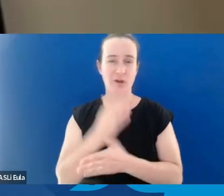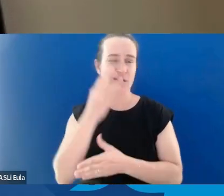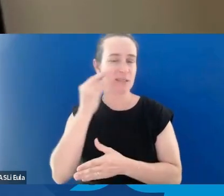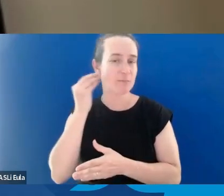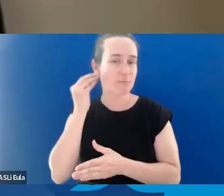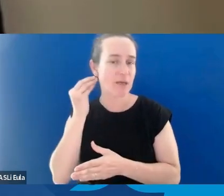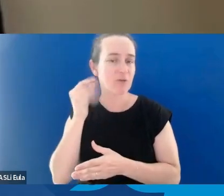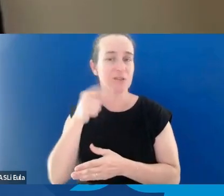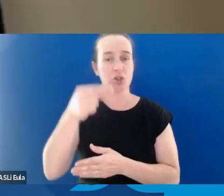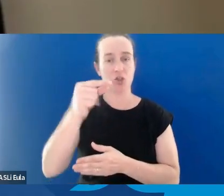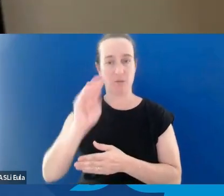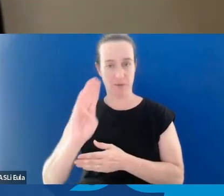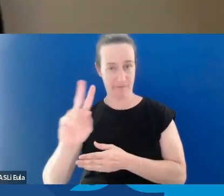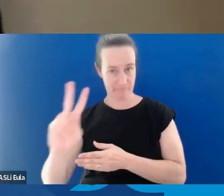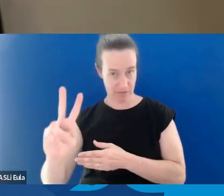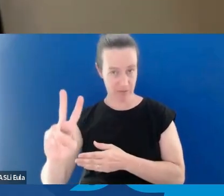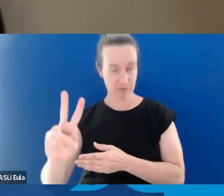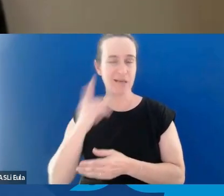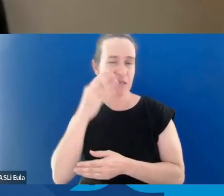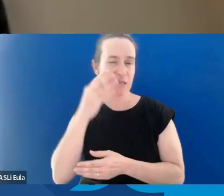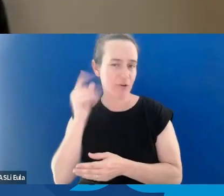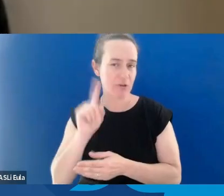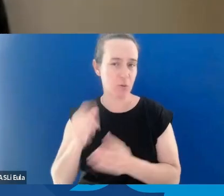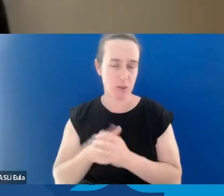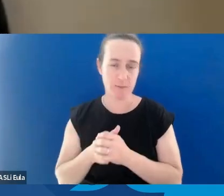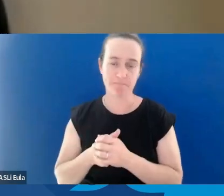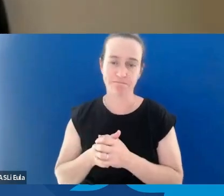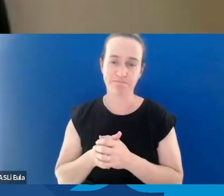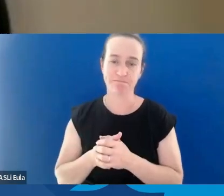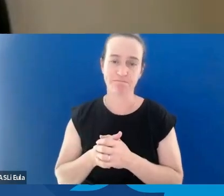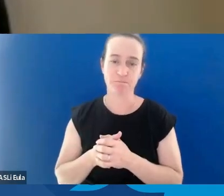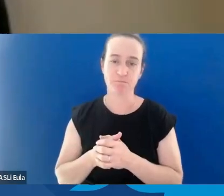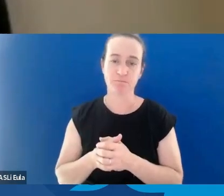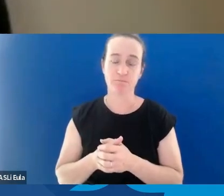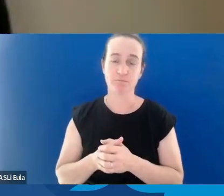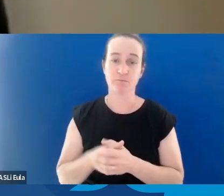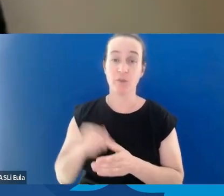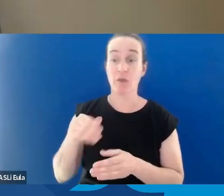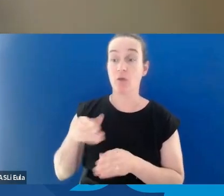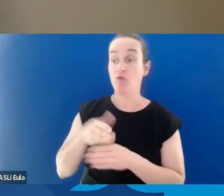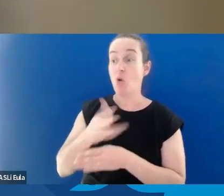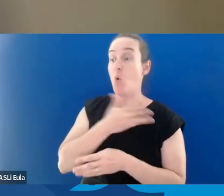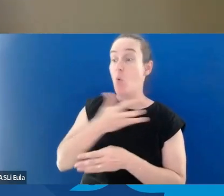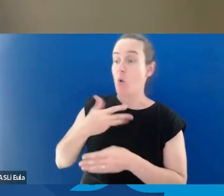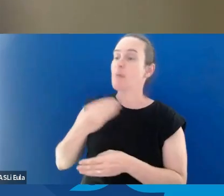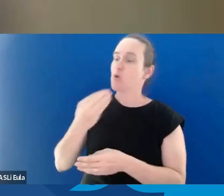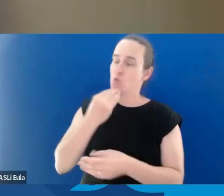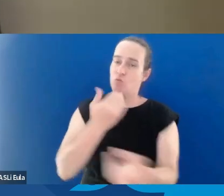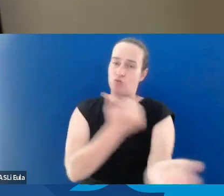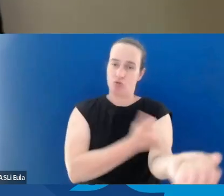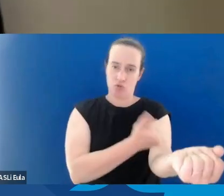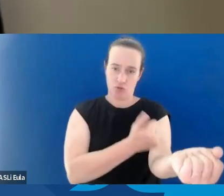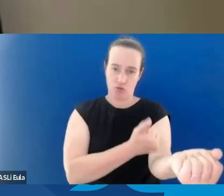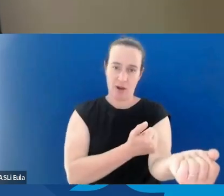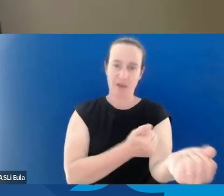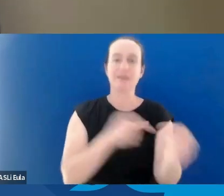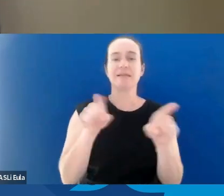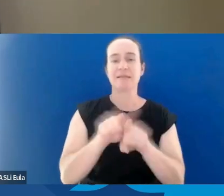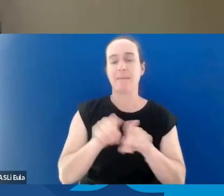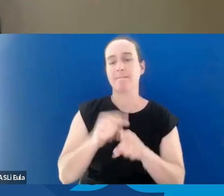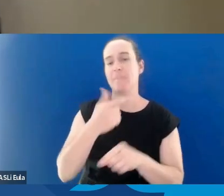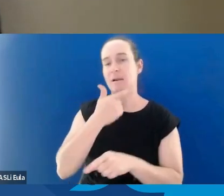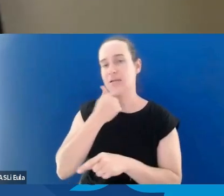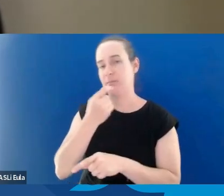and gender-based violence experiences by women who use drugs, as well as the queer